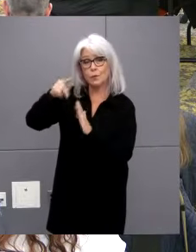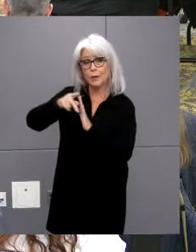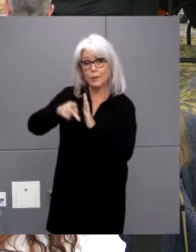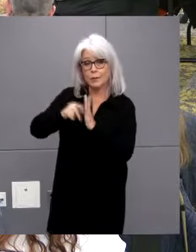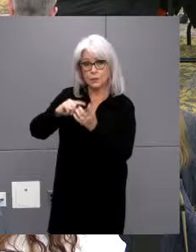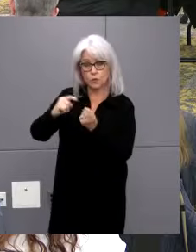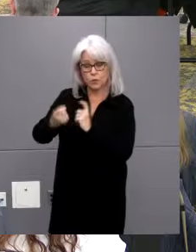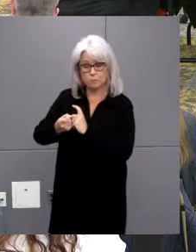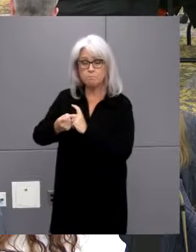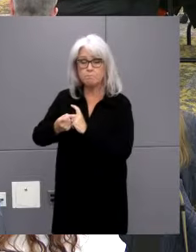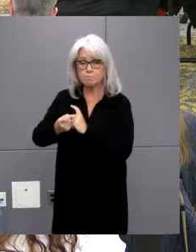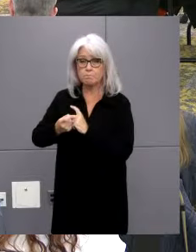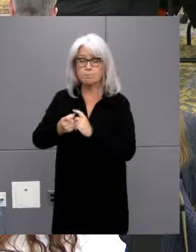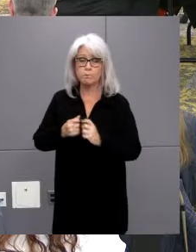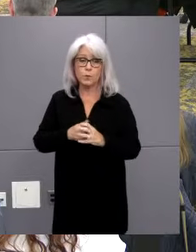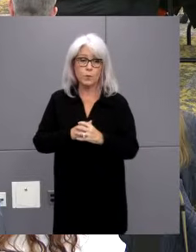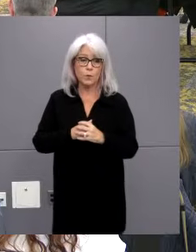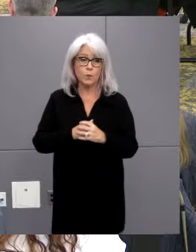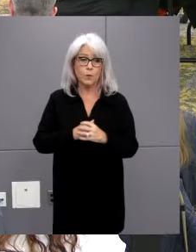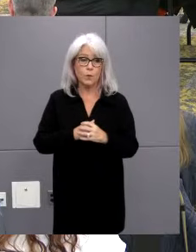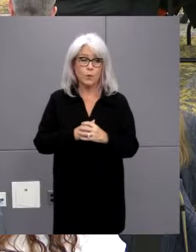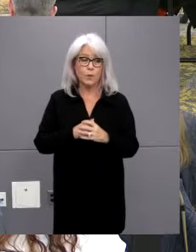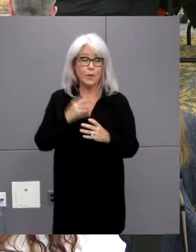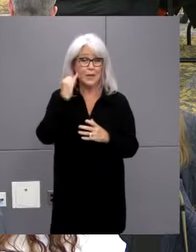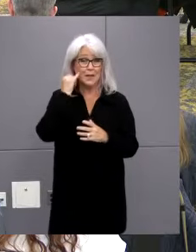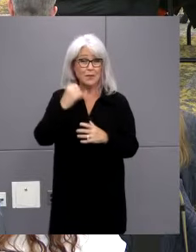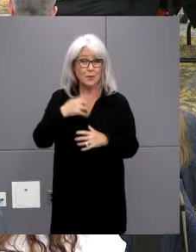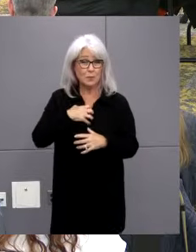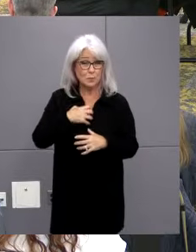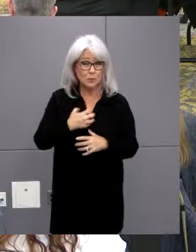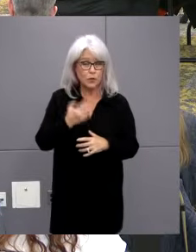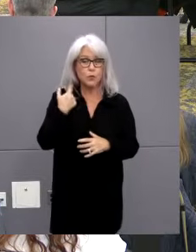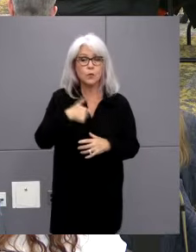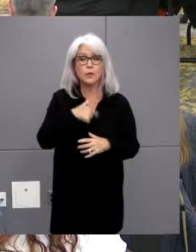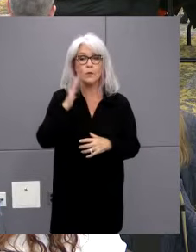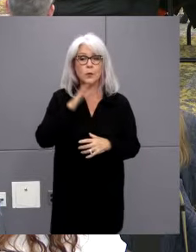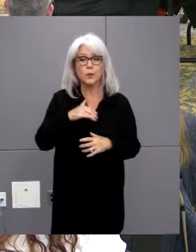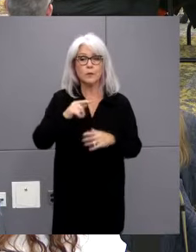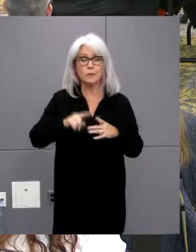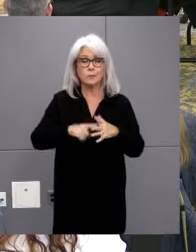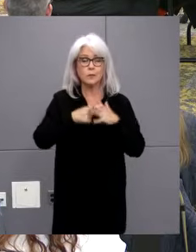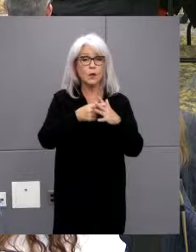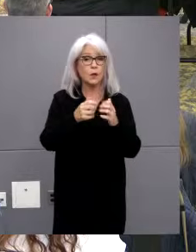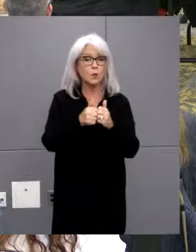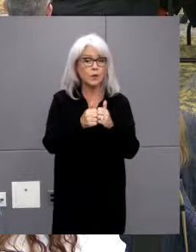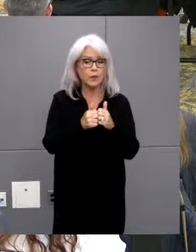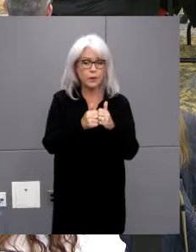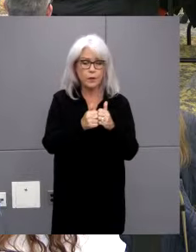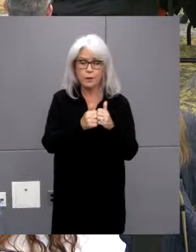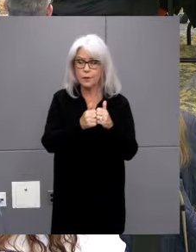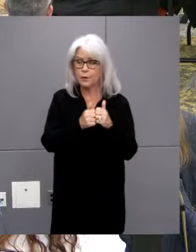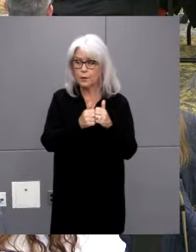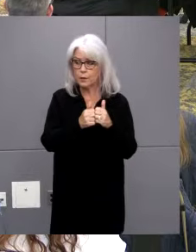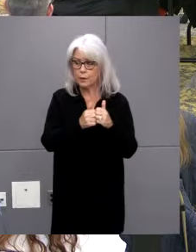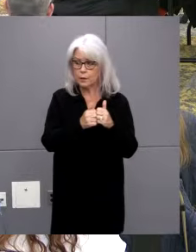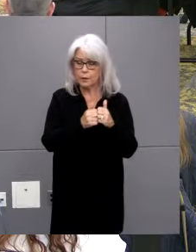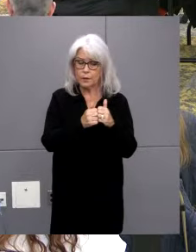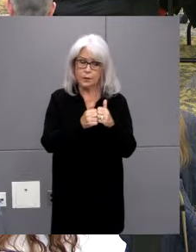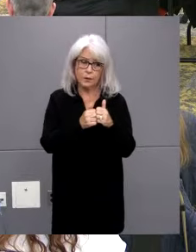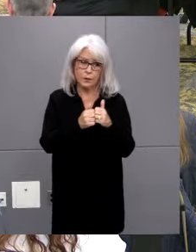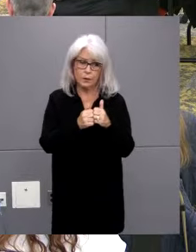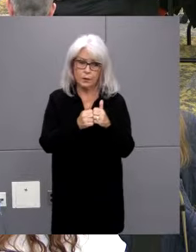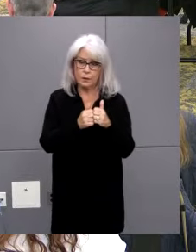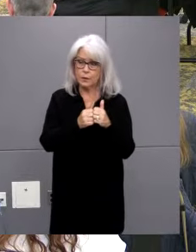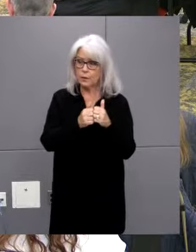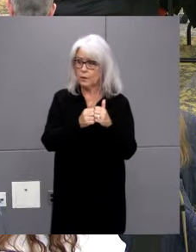changes. Unless there's an objection, we will dispense with the out loud, excuse me, the out